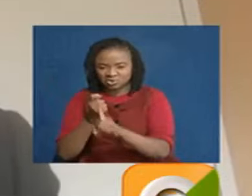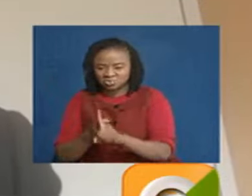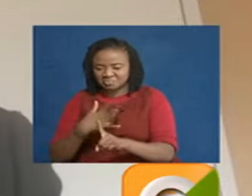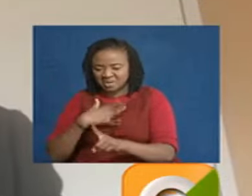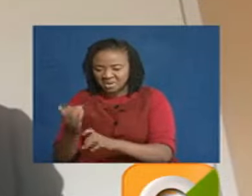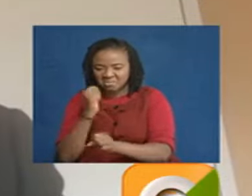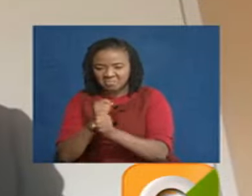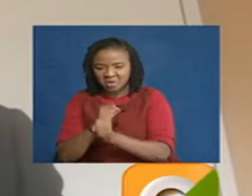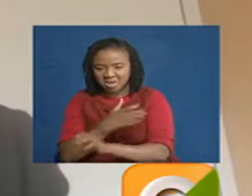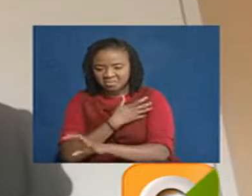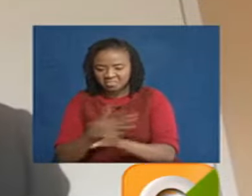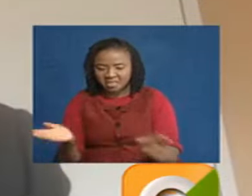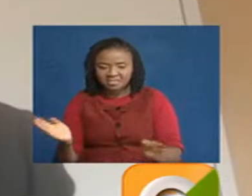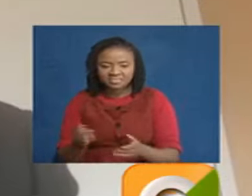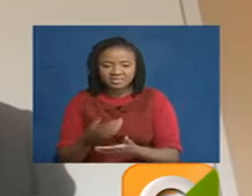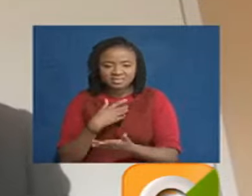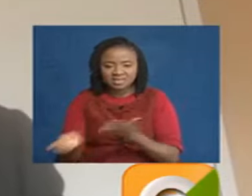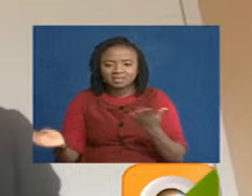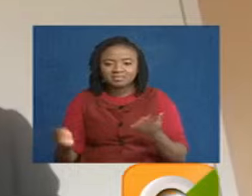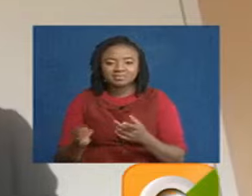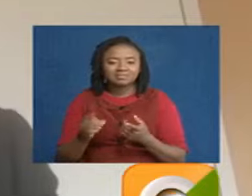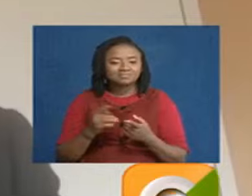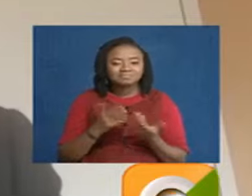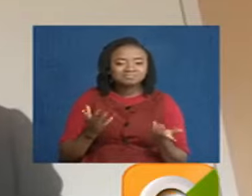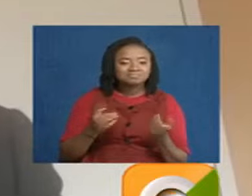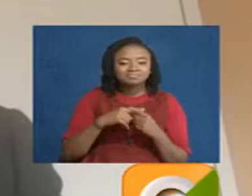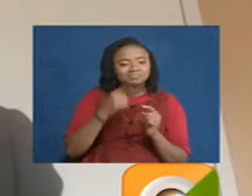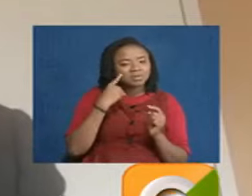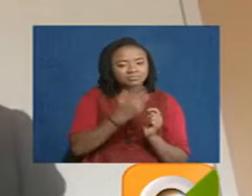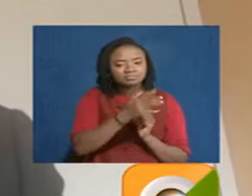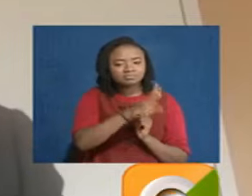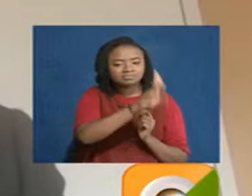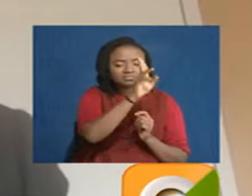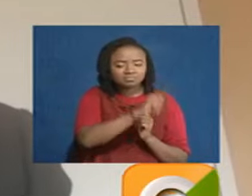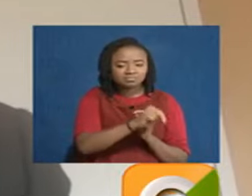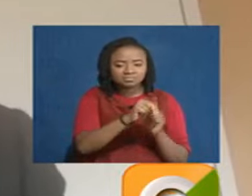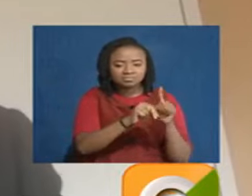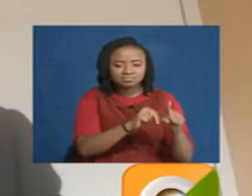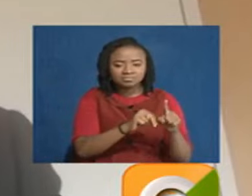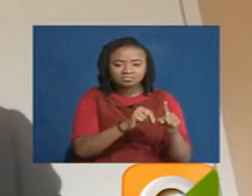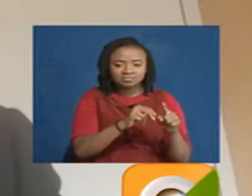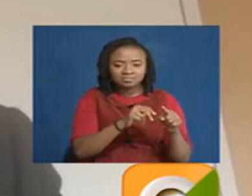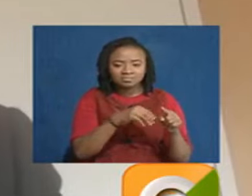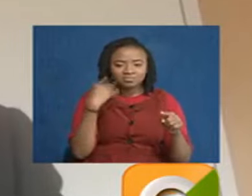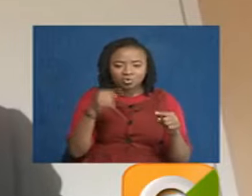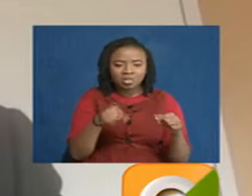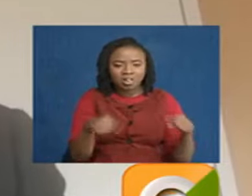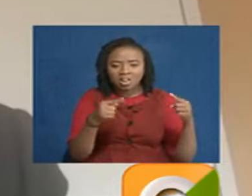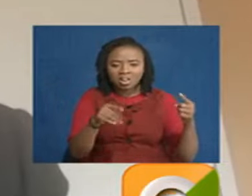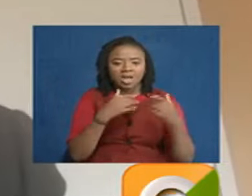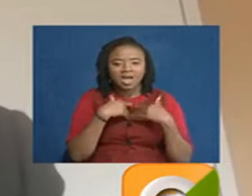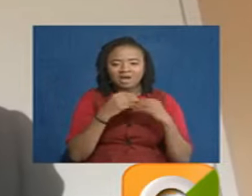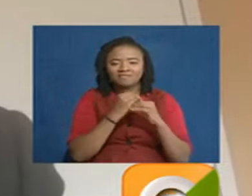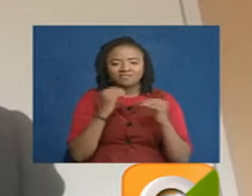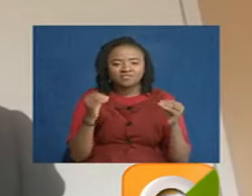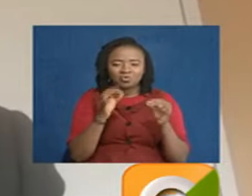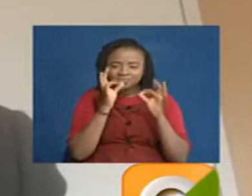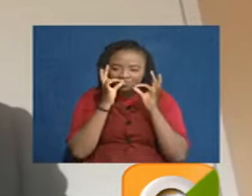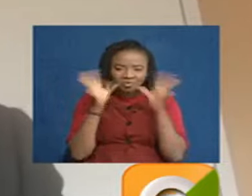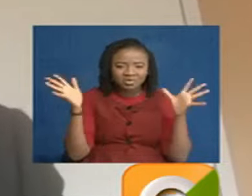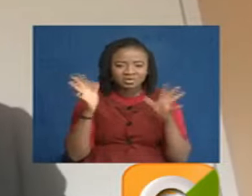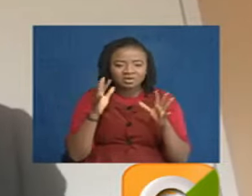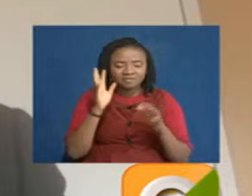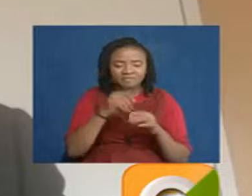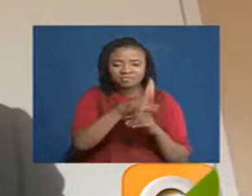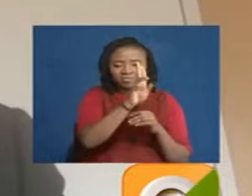always suffered a gap in confidence. The UN has always been riven by rivalries. There are no good old days of the United